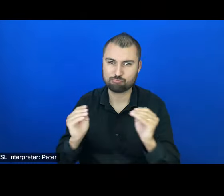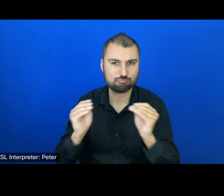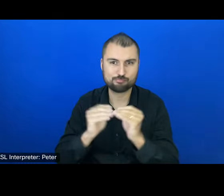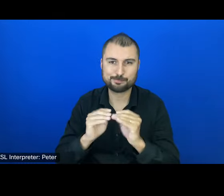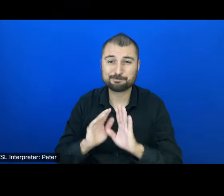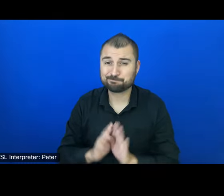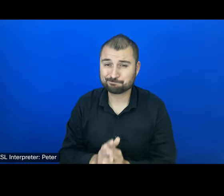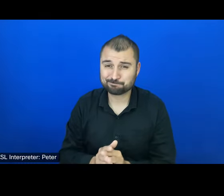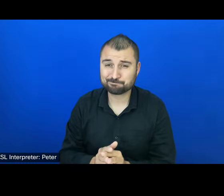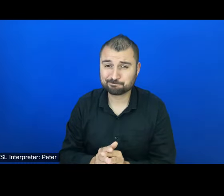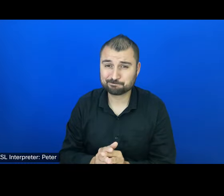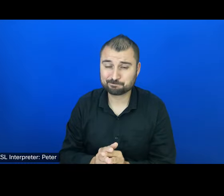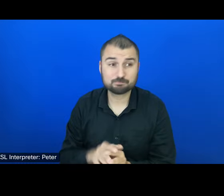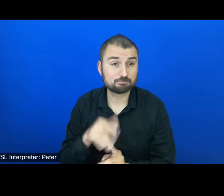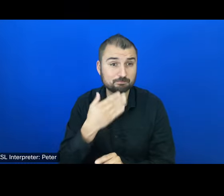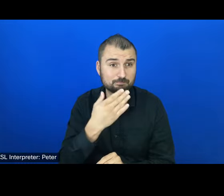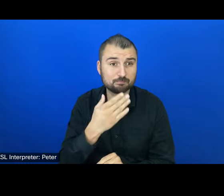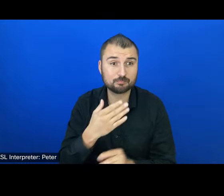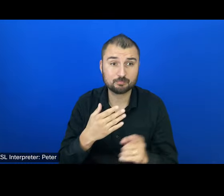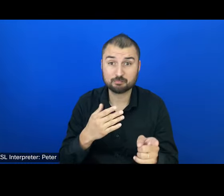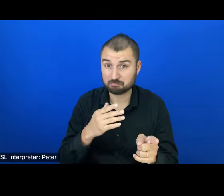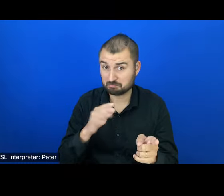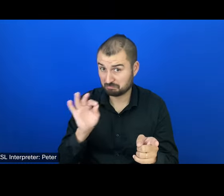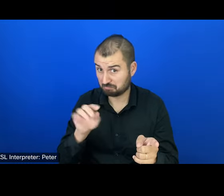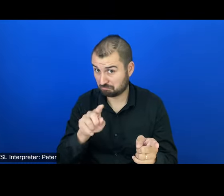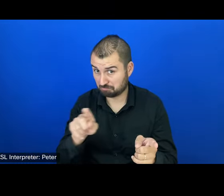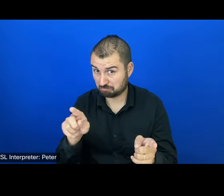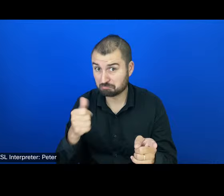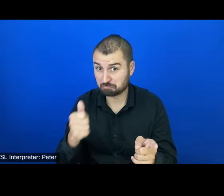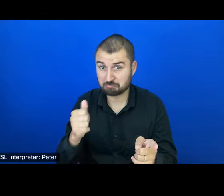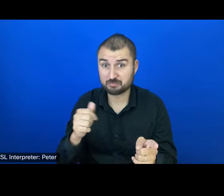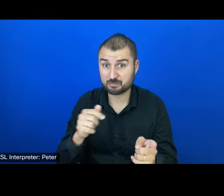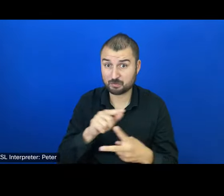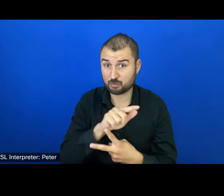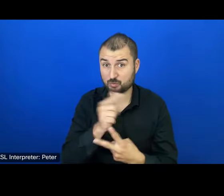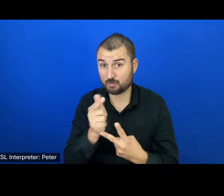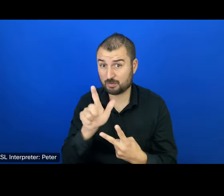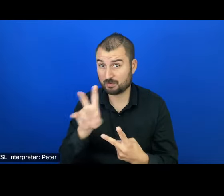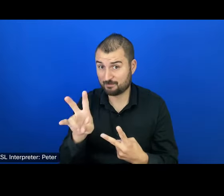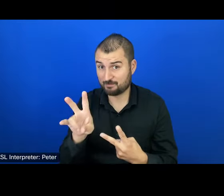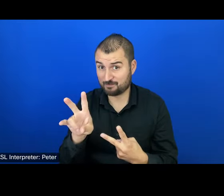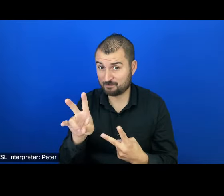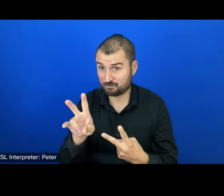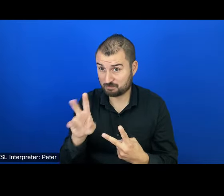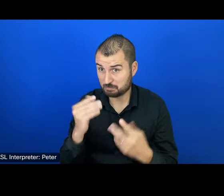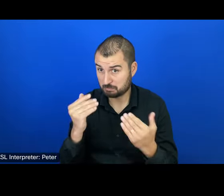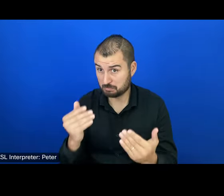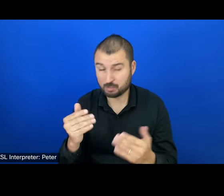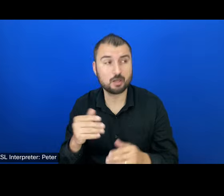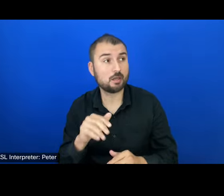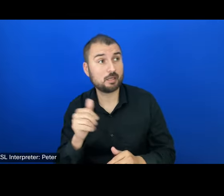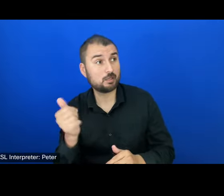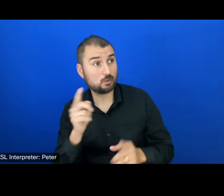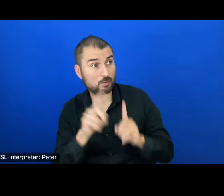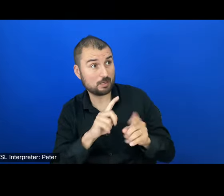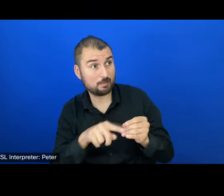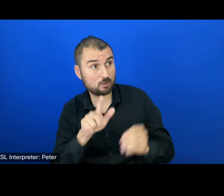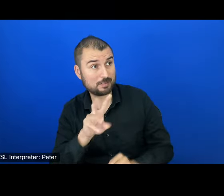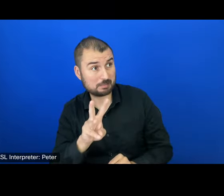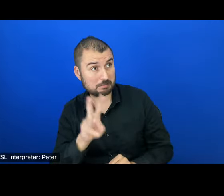Very good. As a chair, I'll go to 27. Yeah, is there any questions on 26? Not seeing any, let's